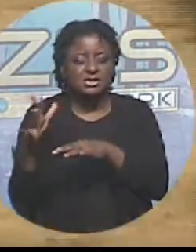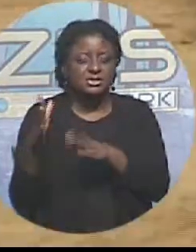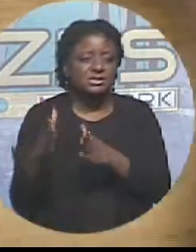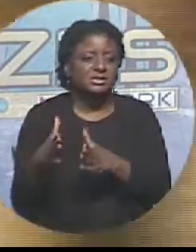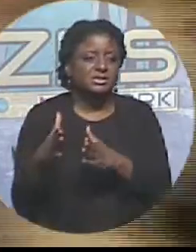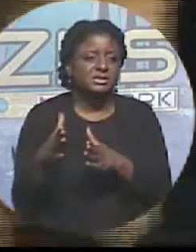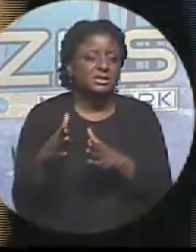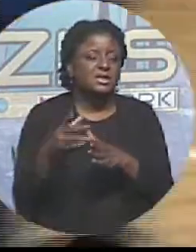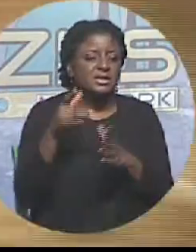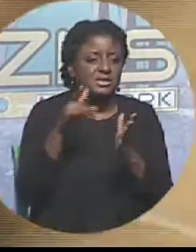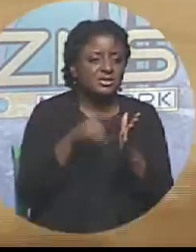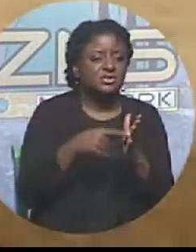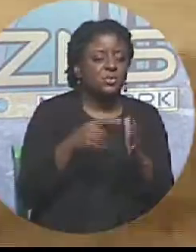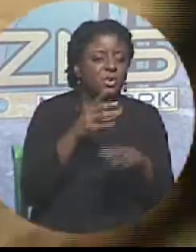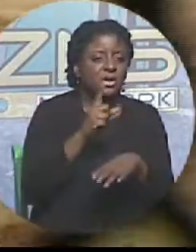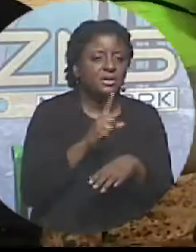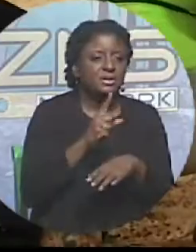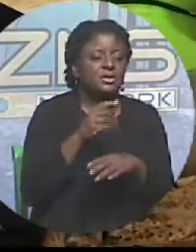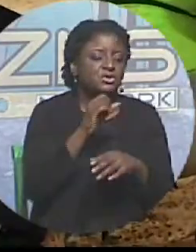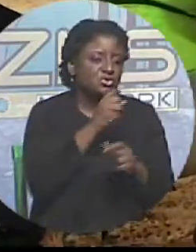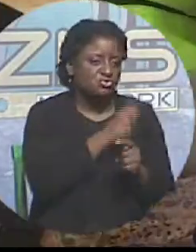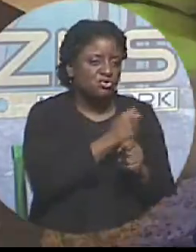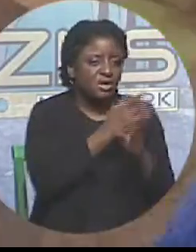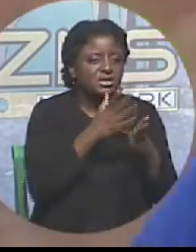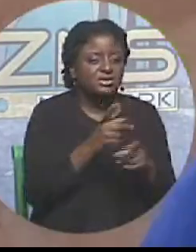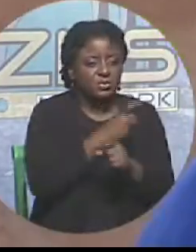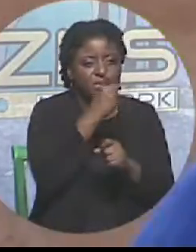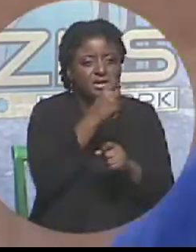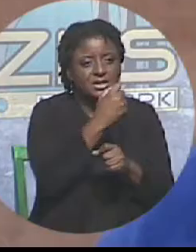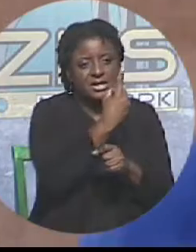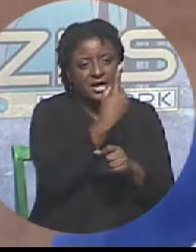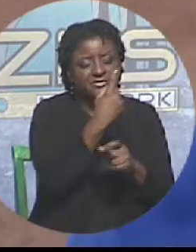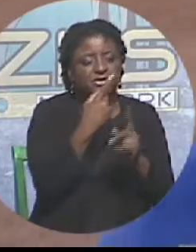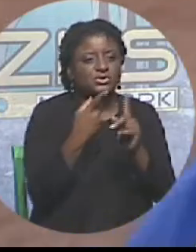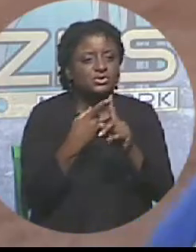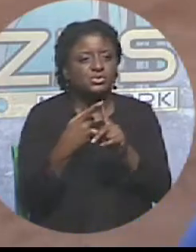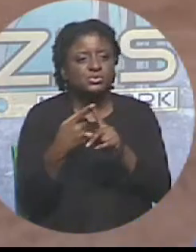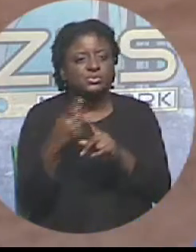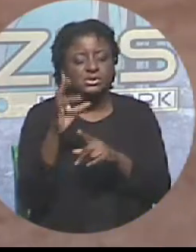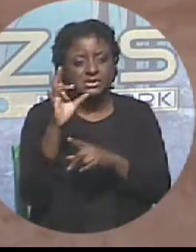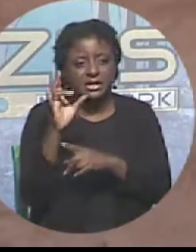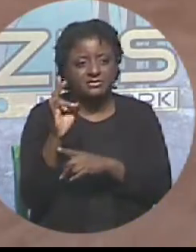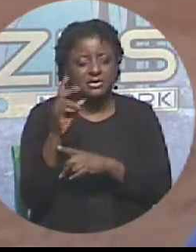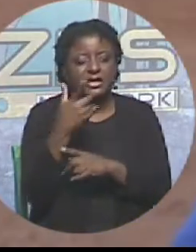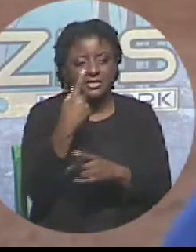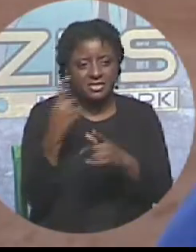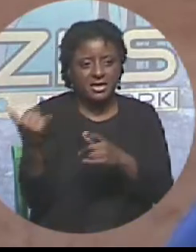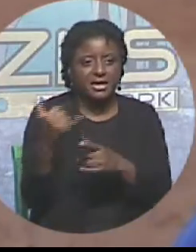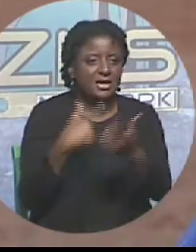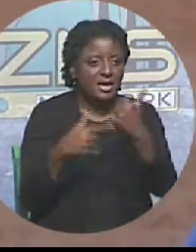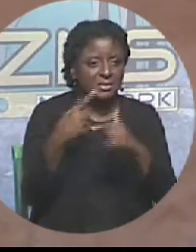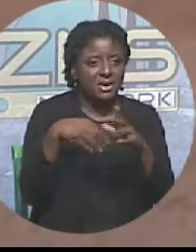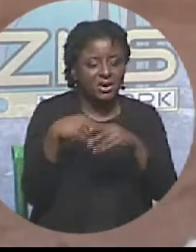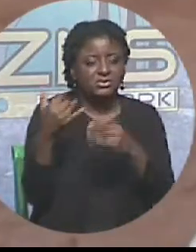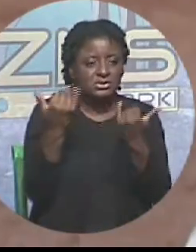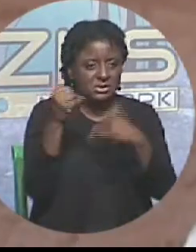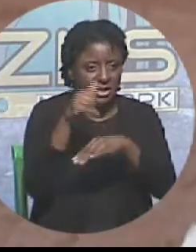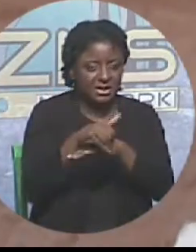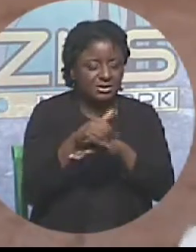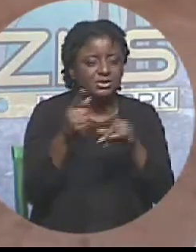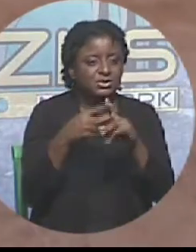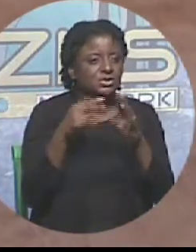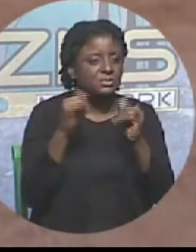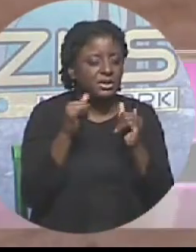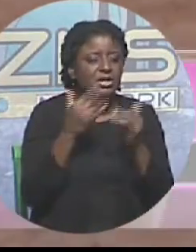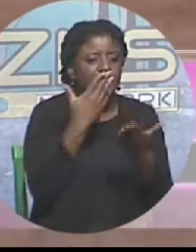Truckers by a final of 11-7. They came out tonight and they came to play. It was a good game. The score